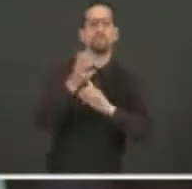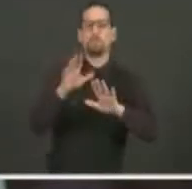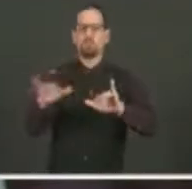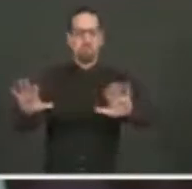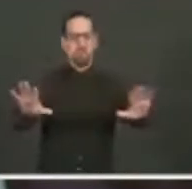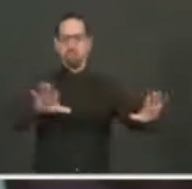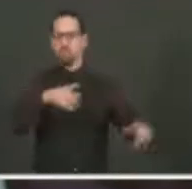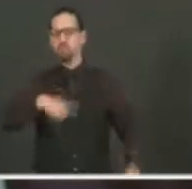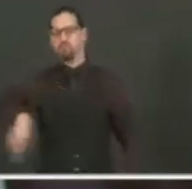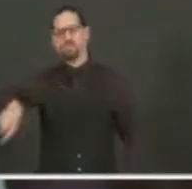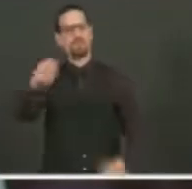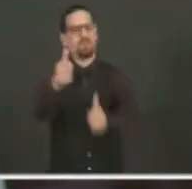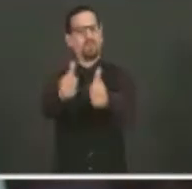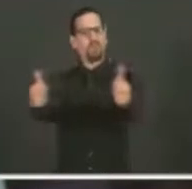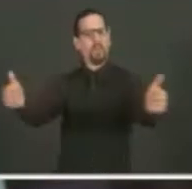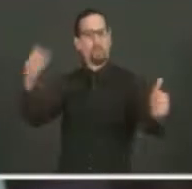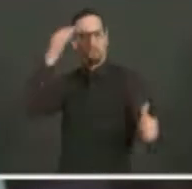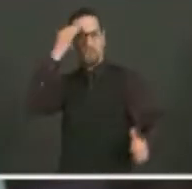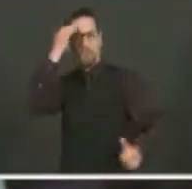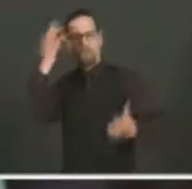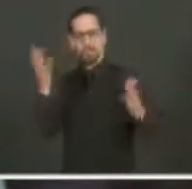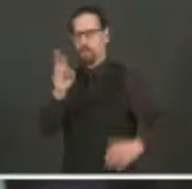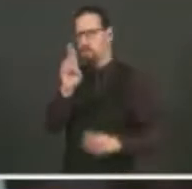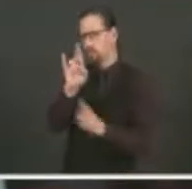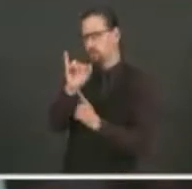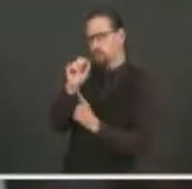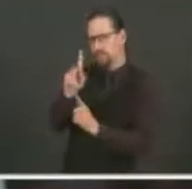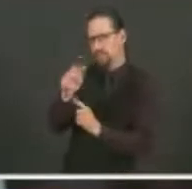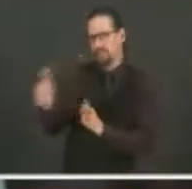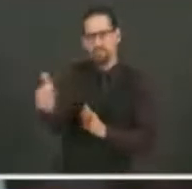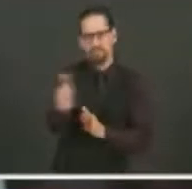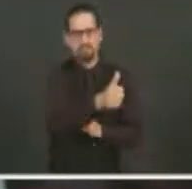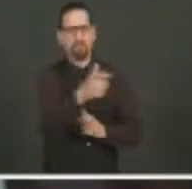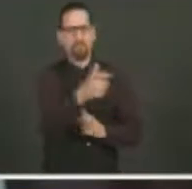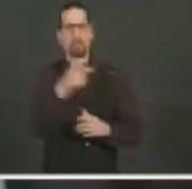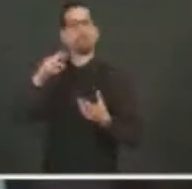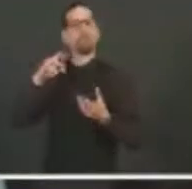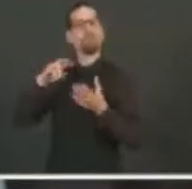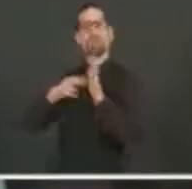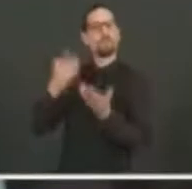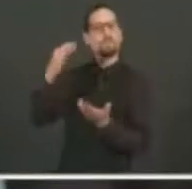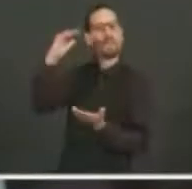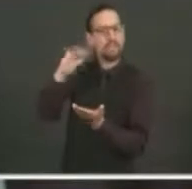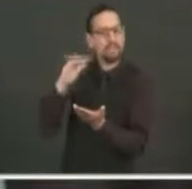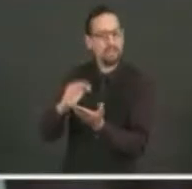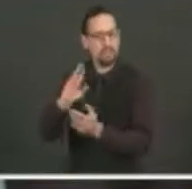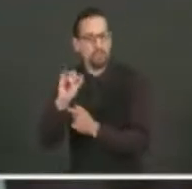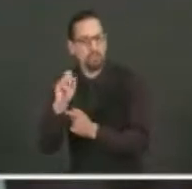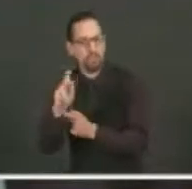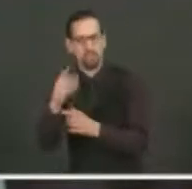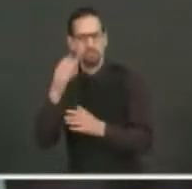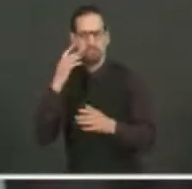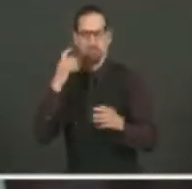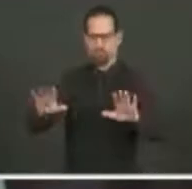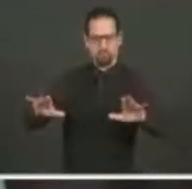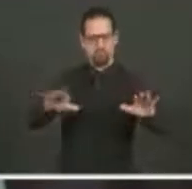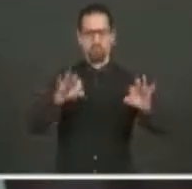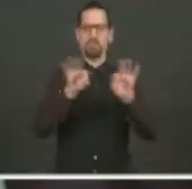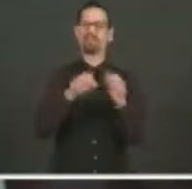how to reduce the risk, and should understand that it's in your best interest to follow the